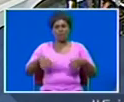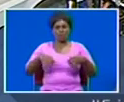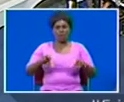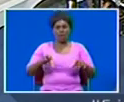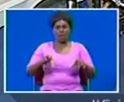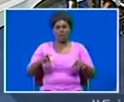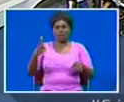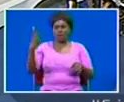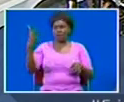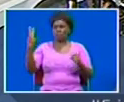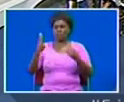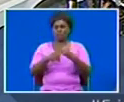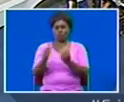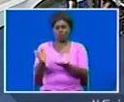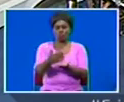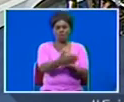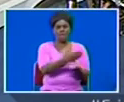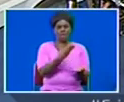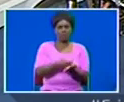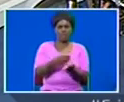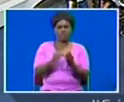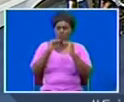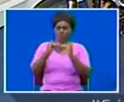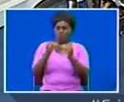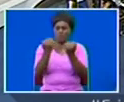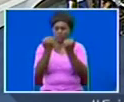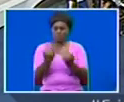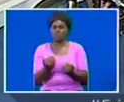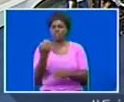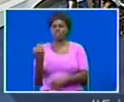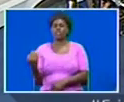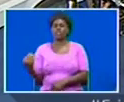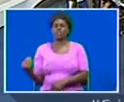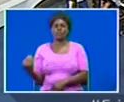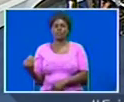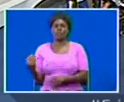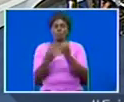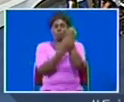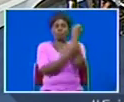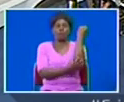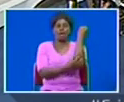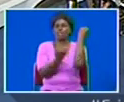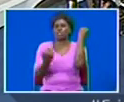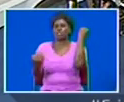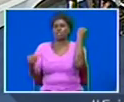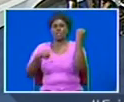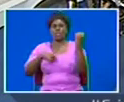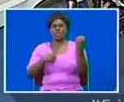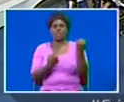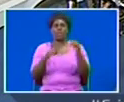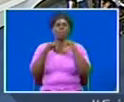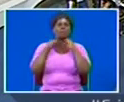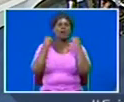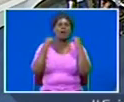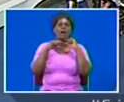47 to raise funds to educate needy children. All right. Well put. Yeah. Pastor Korir. Hi, my name is Pastor